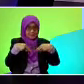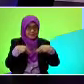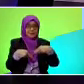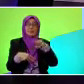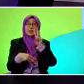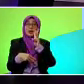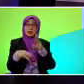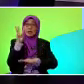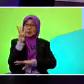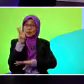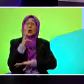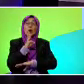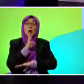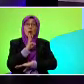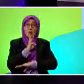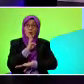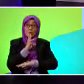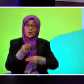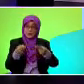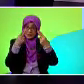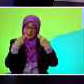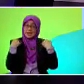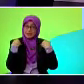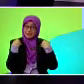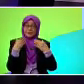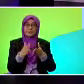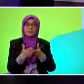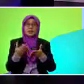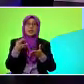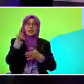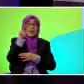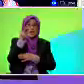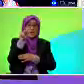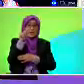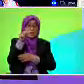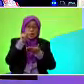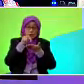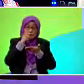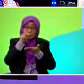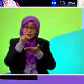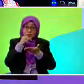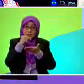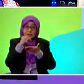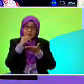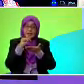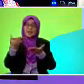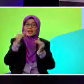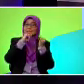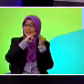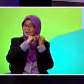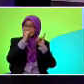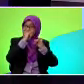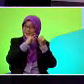W, presence of water. Yes, presence of water. N is presence of nutrients. And the last one is suitable acidity. Yes,